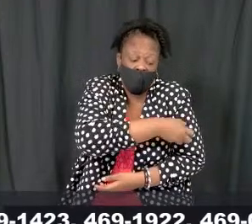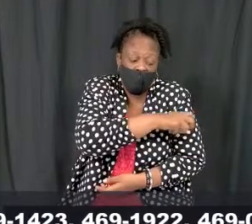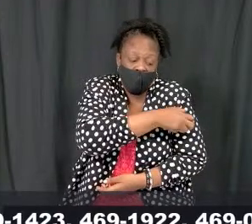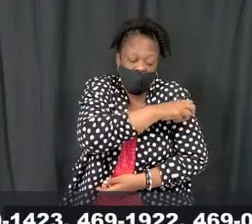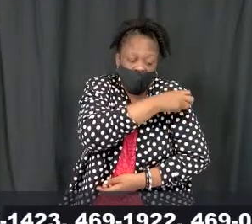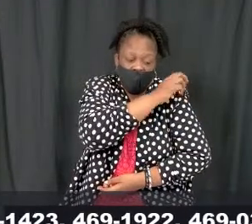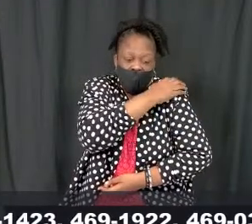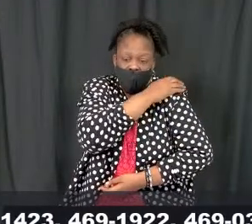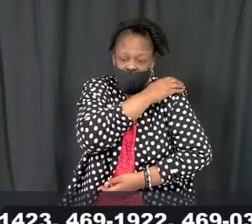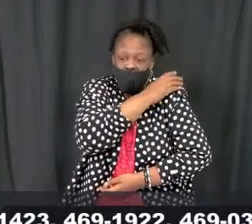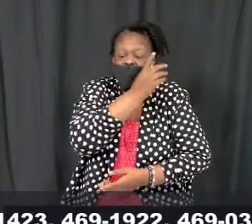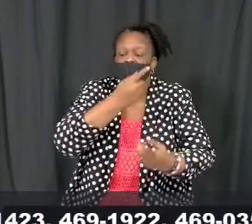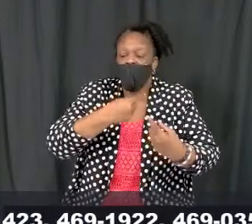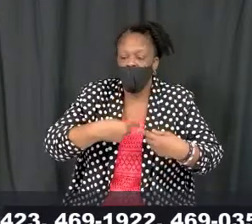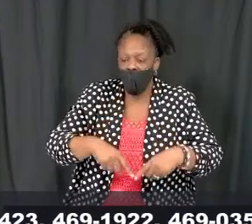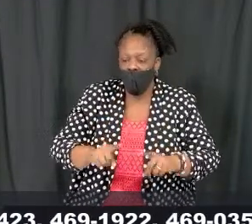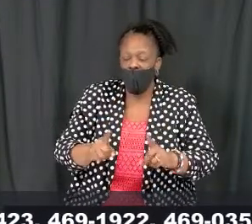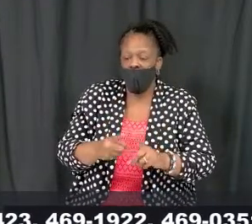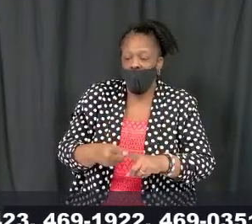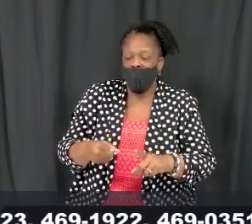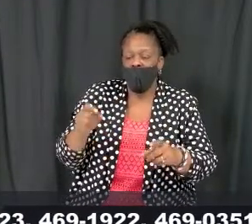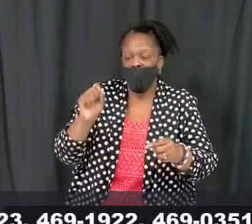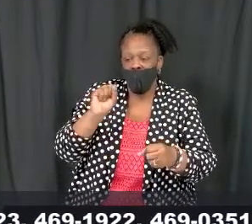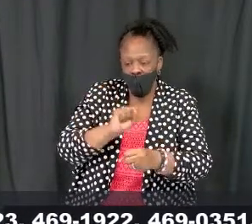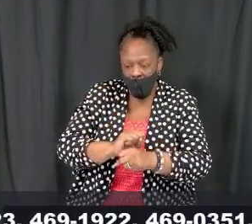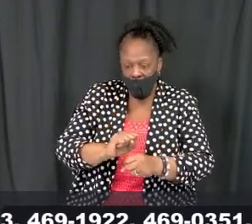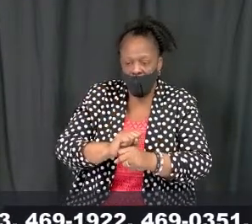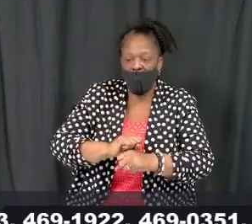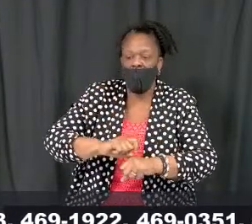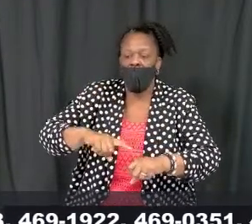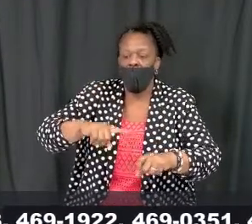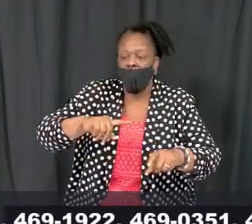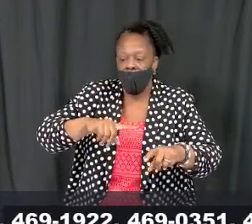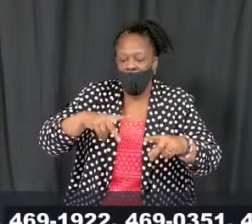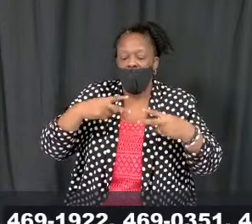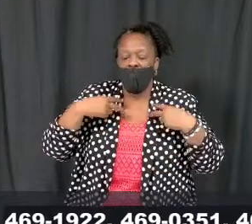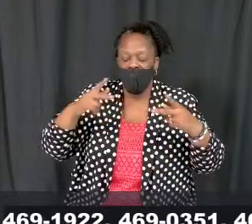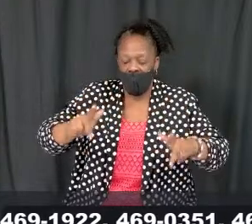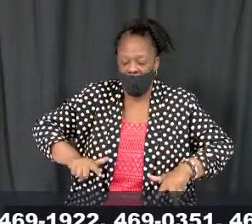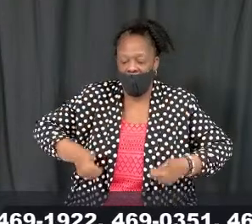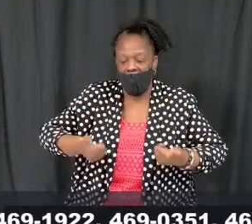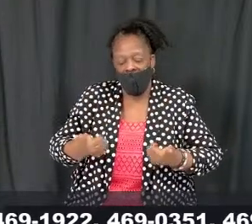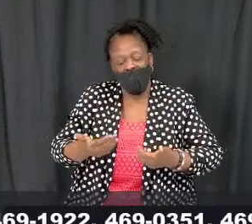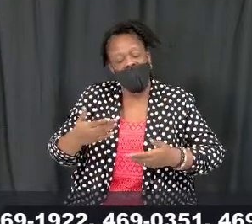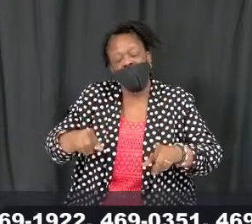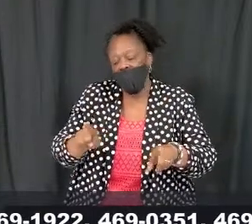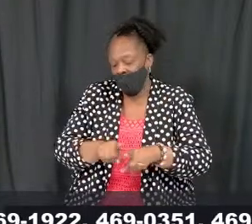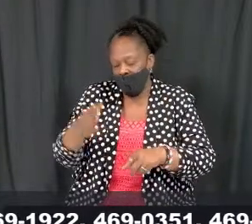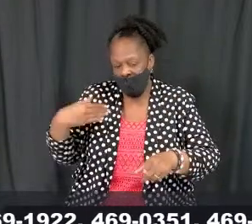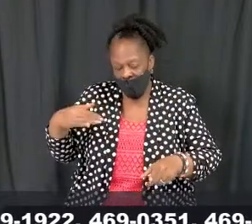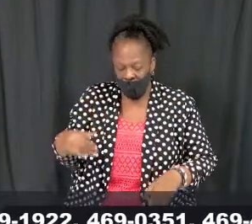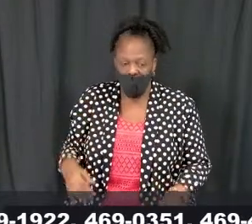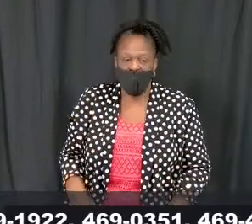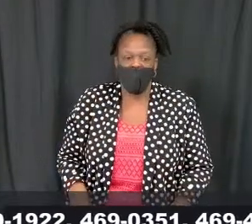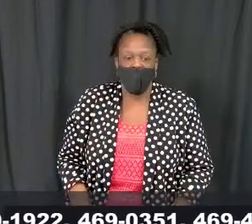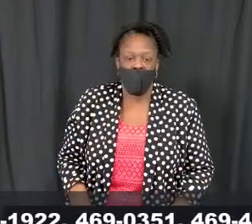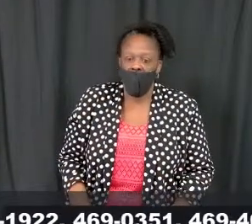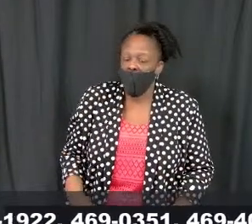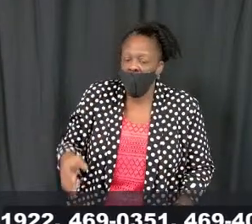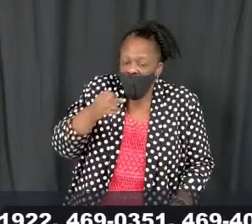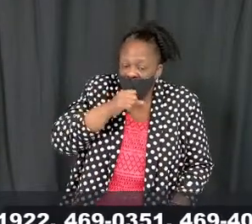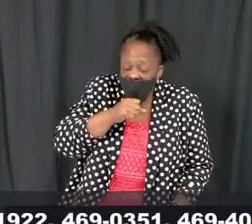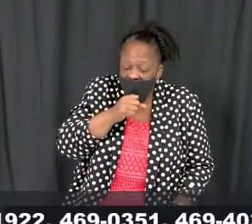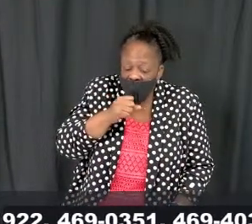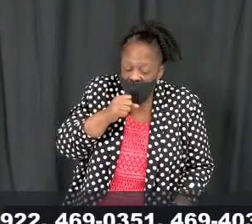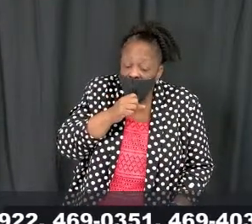who could not be vaccinated and were dependent on you. That is the very young, those below the age of 18, and the very old